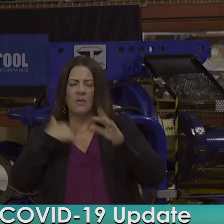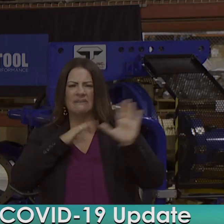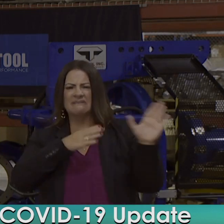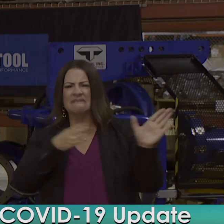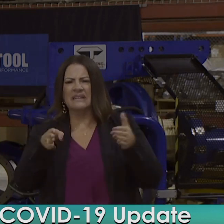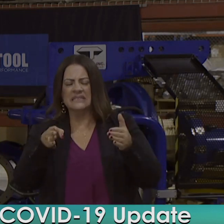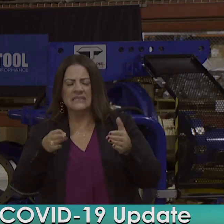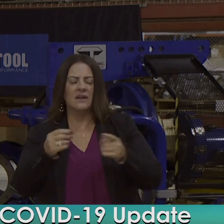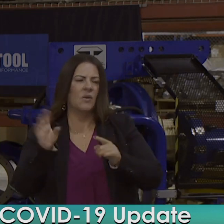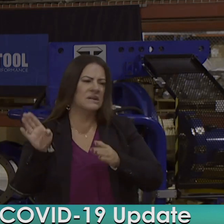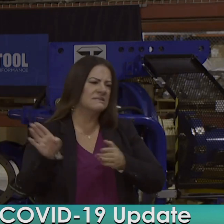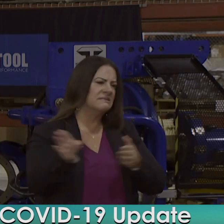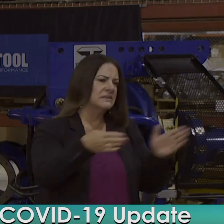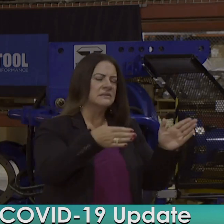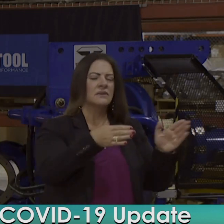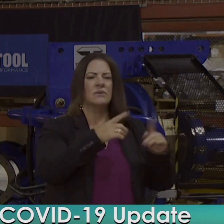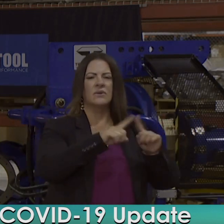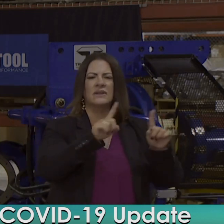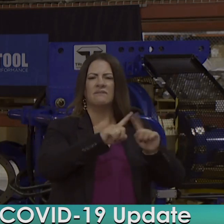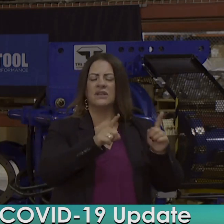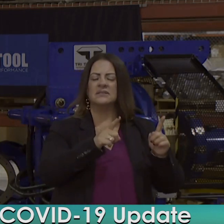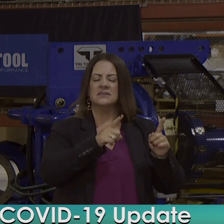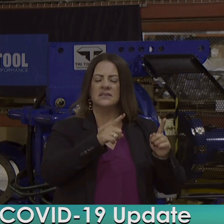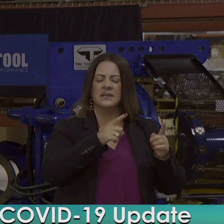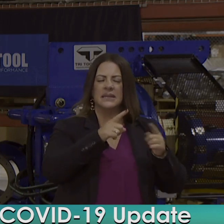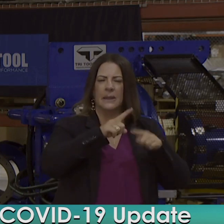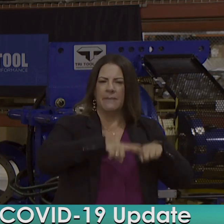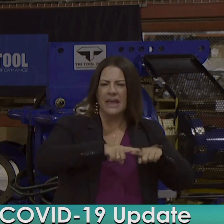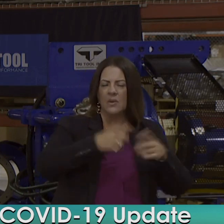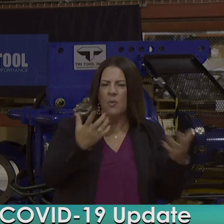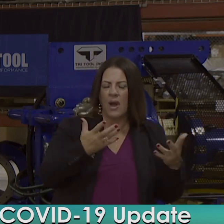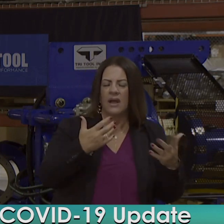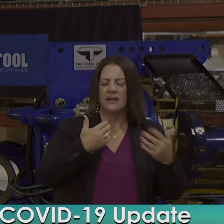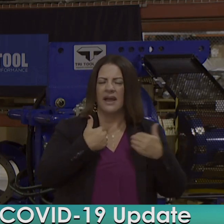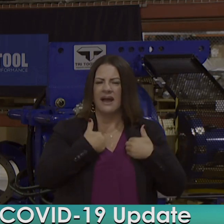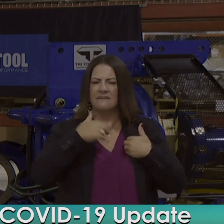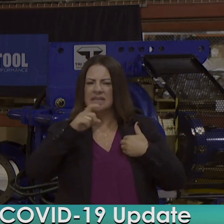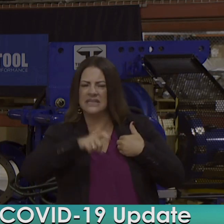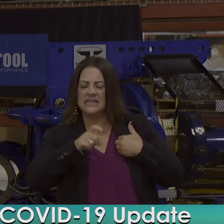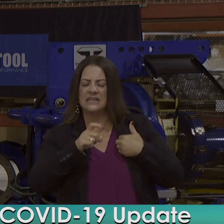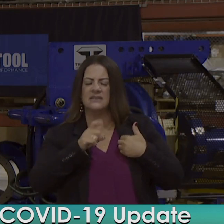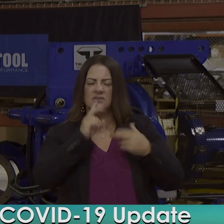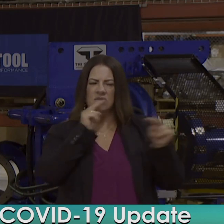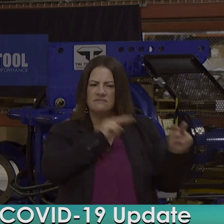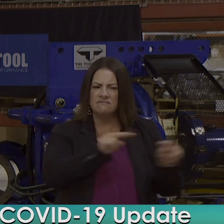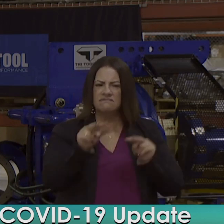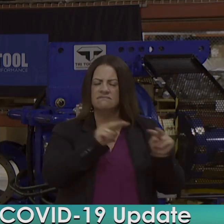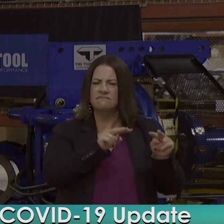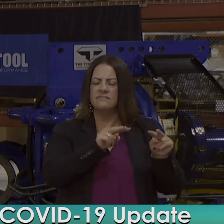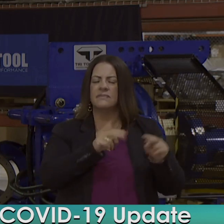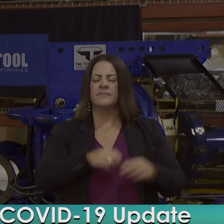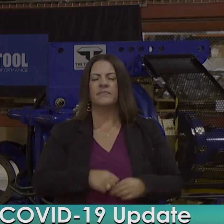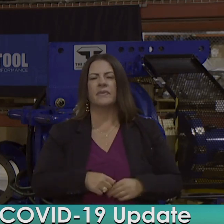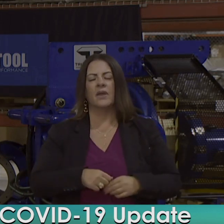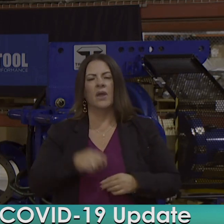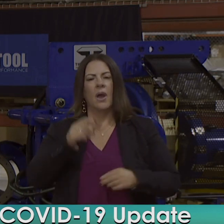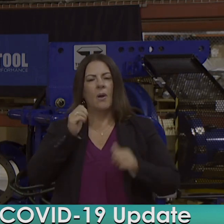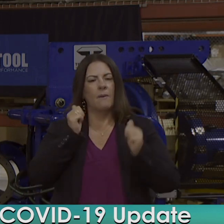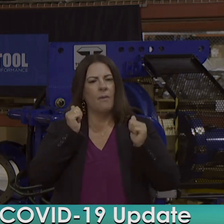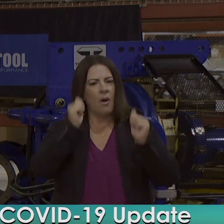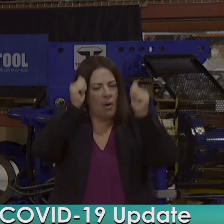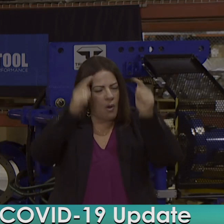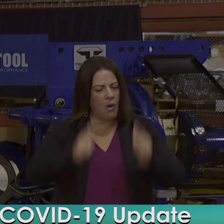terms of these attestations. These are the guidelines that we put forth at a state level that must be met in order